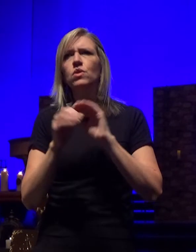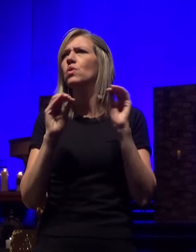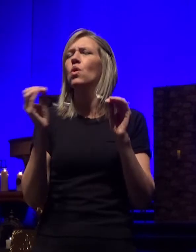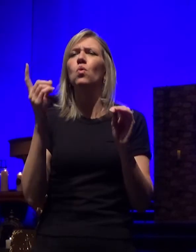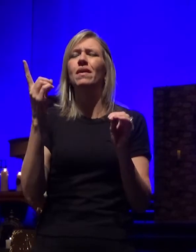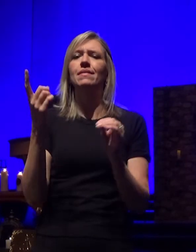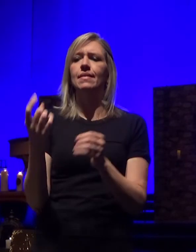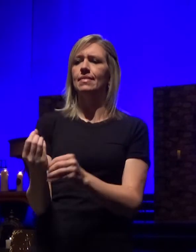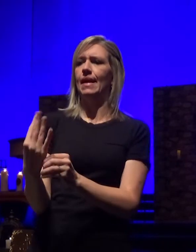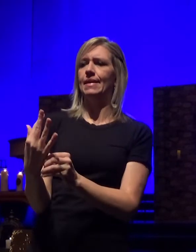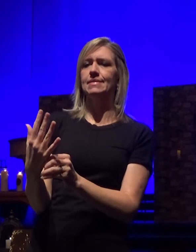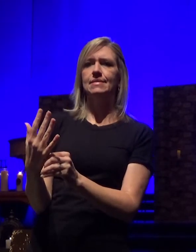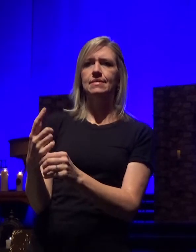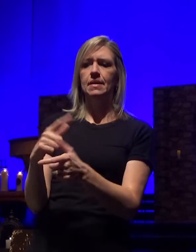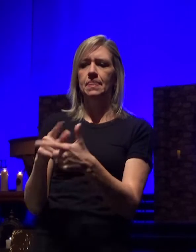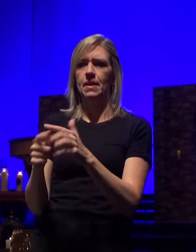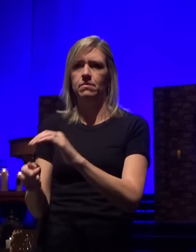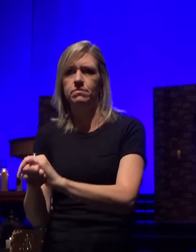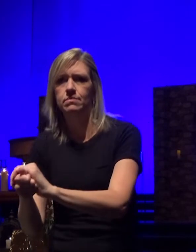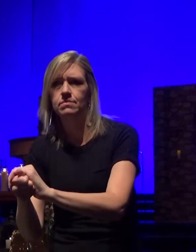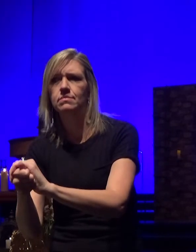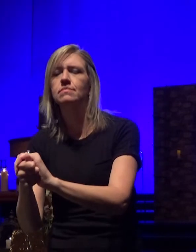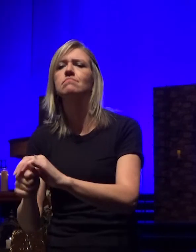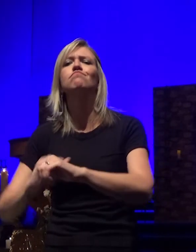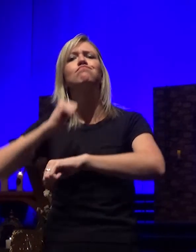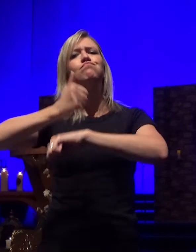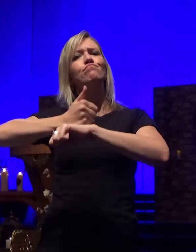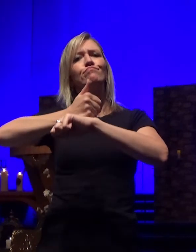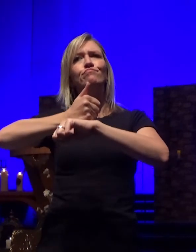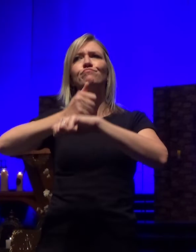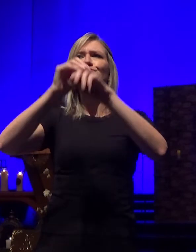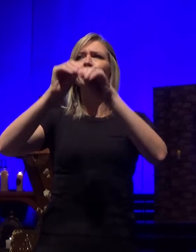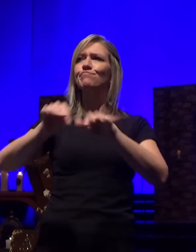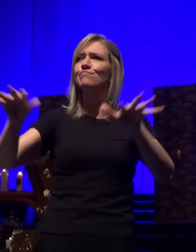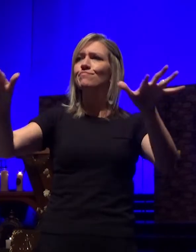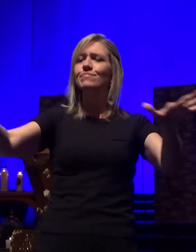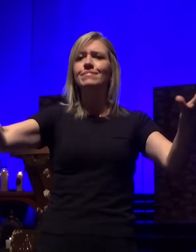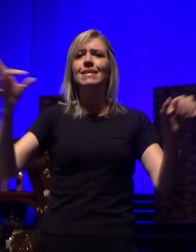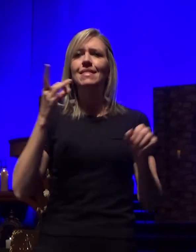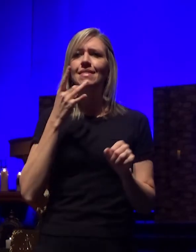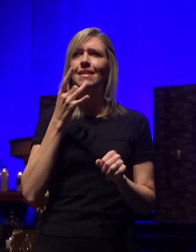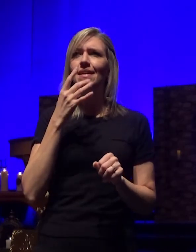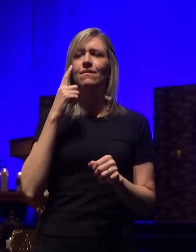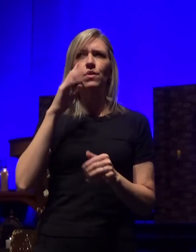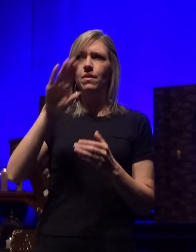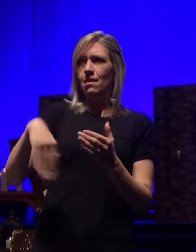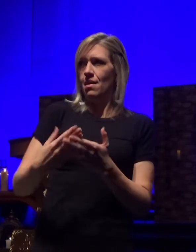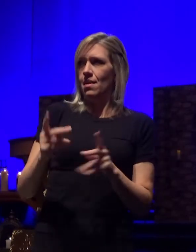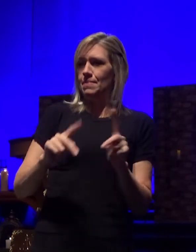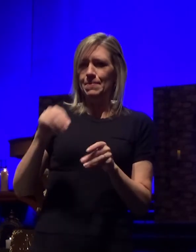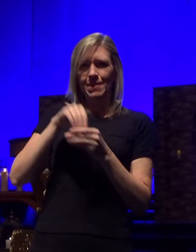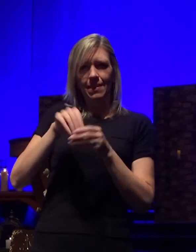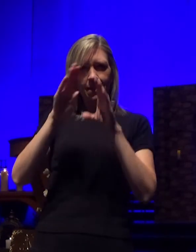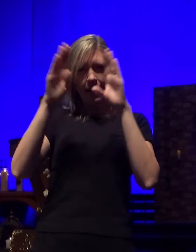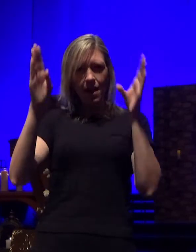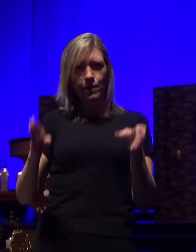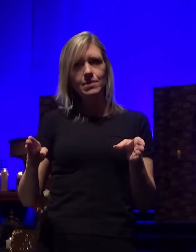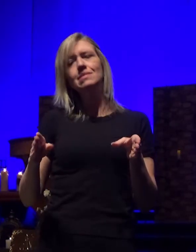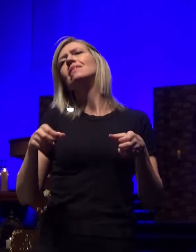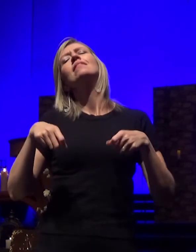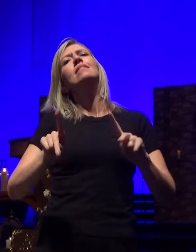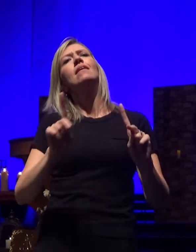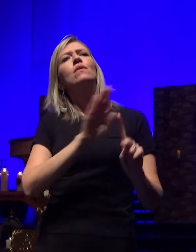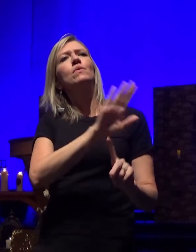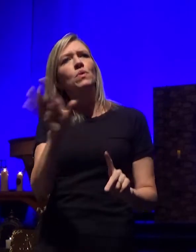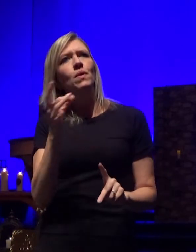and put it under a basket, but on the lampstand, and gives light to all who are in the house. Let your light shine